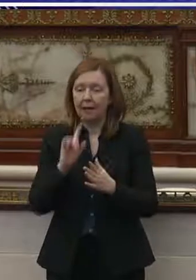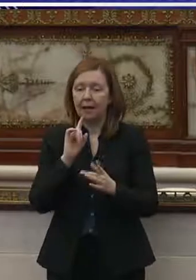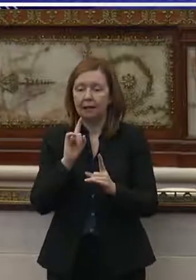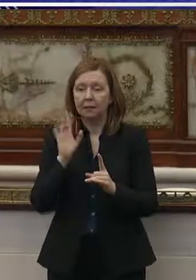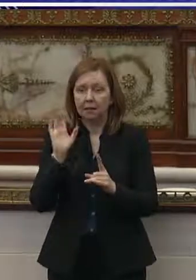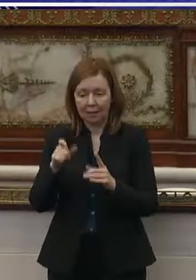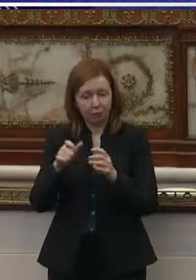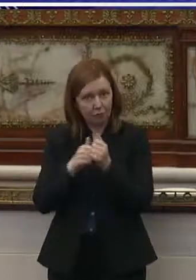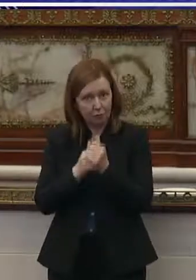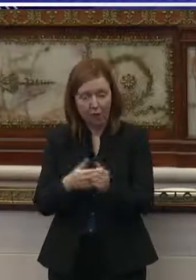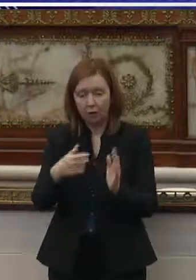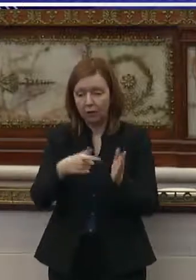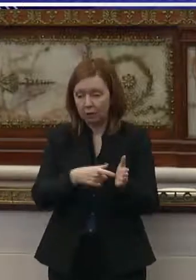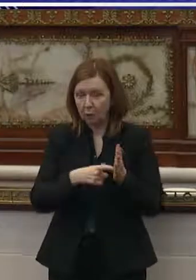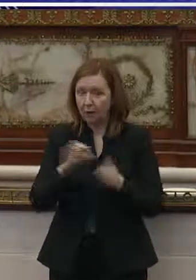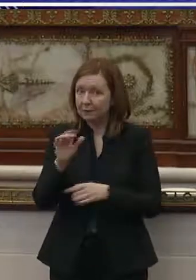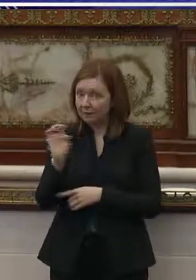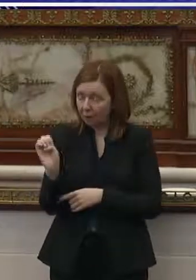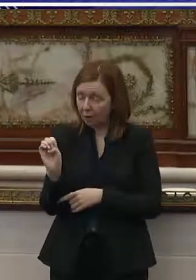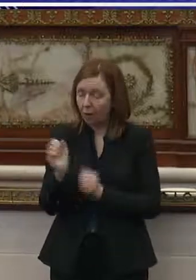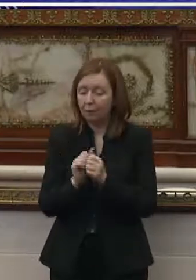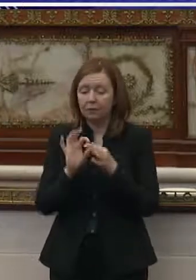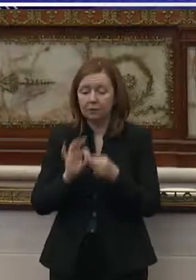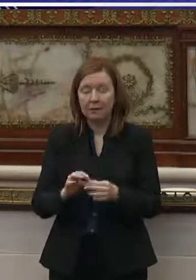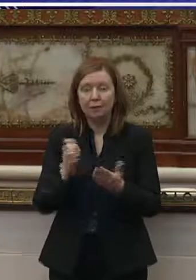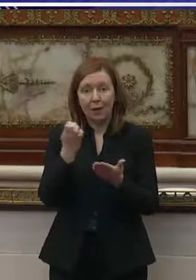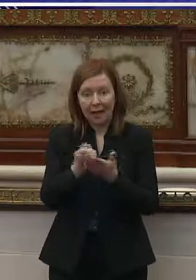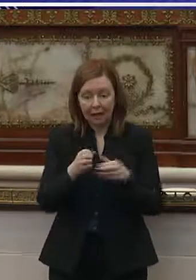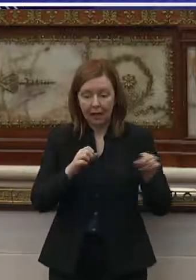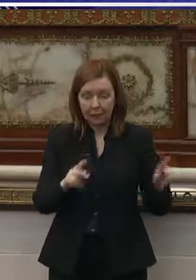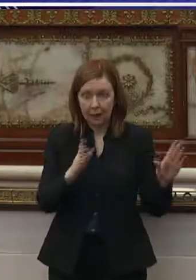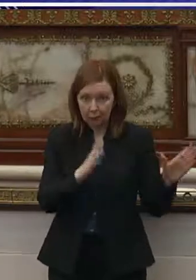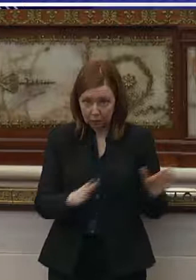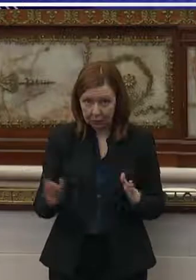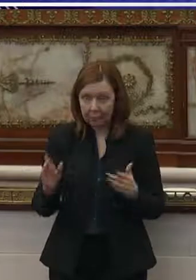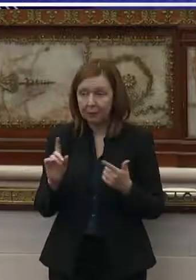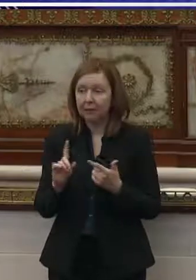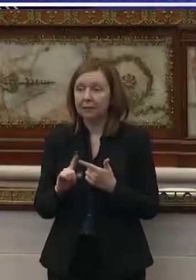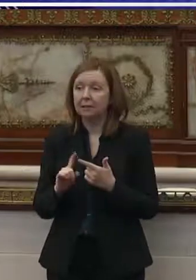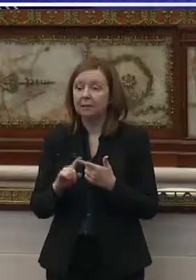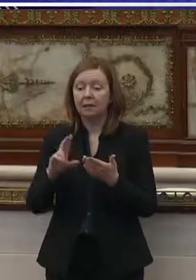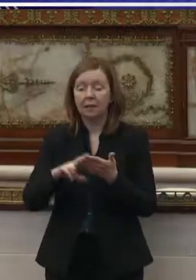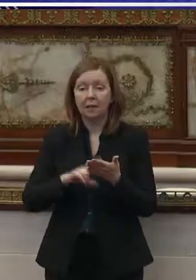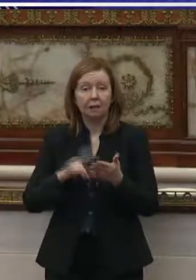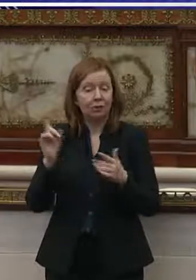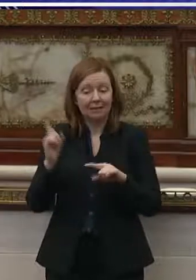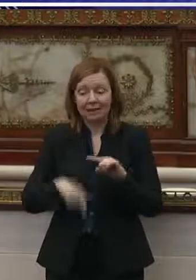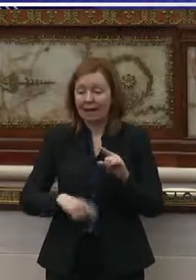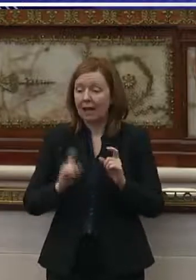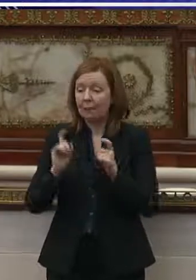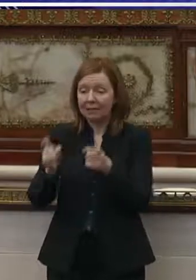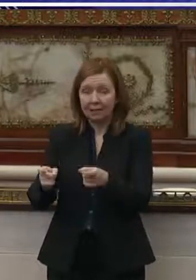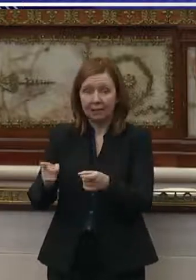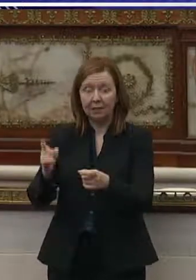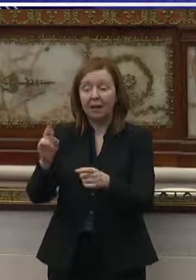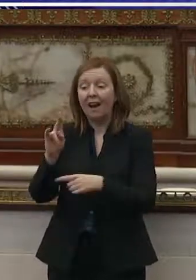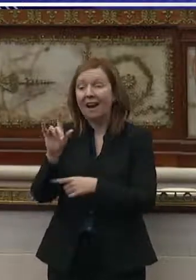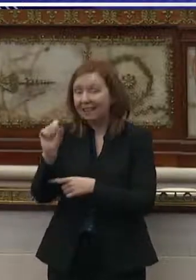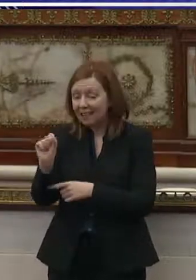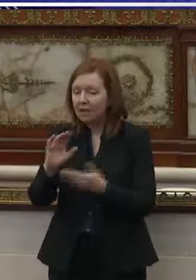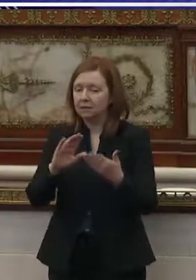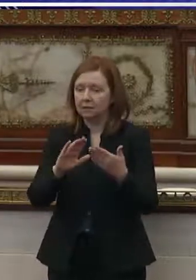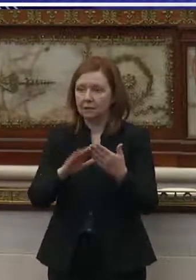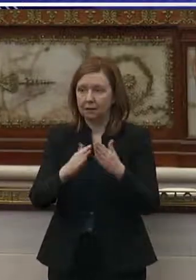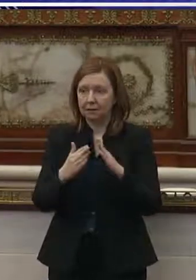to the requirements of the code with respect to economic opportunity plans. The contract cannot be awarded unless the city has,